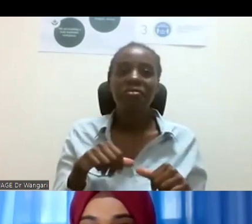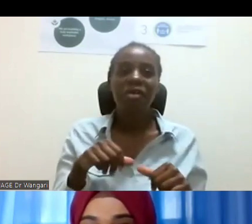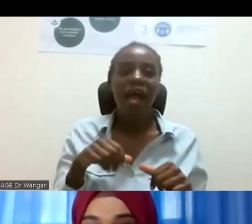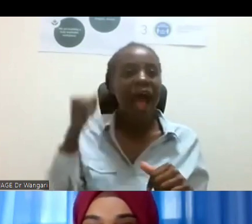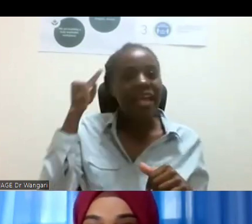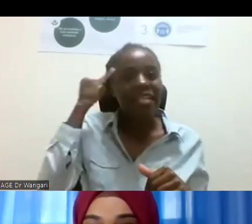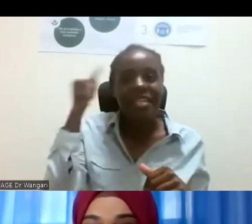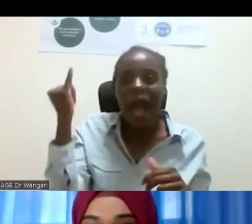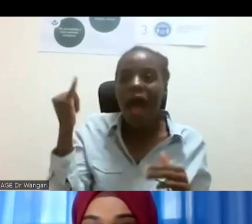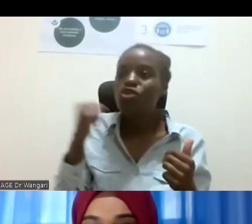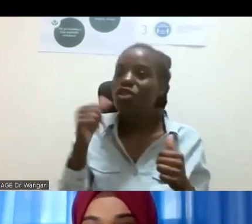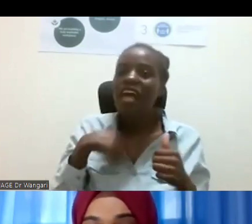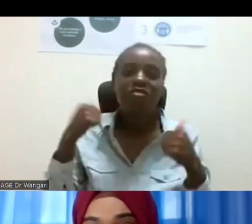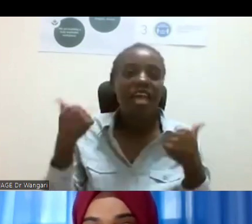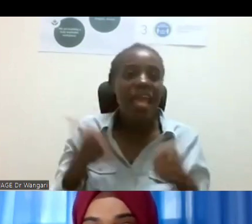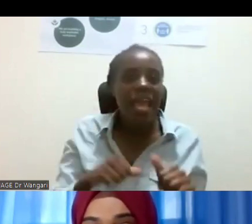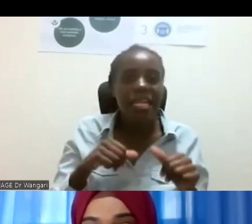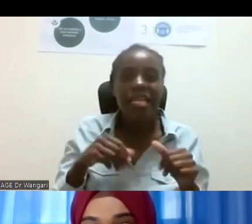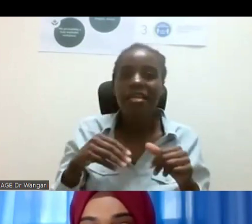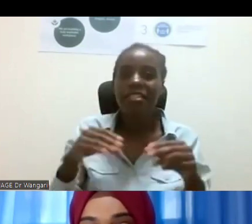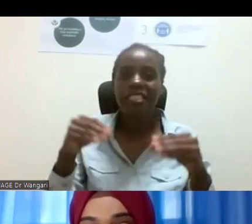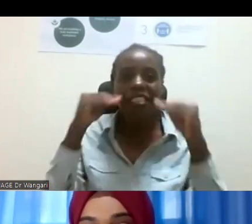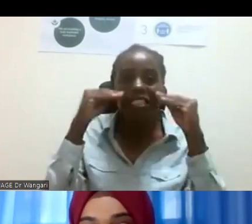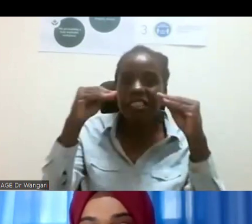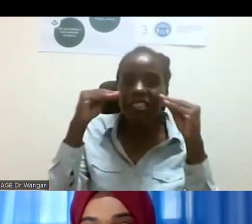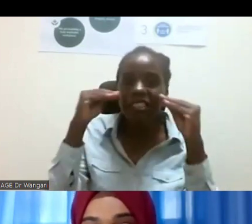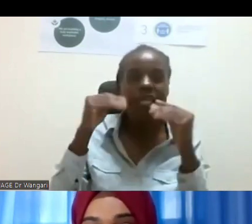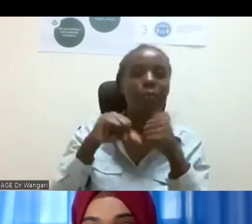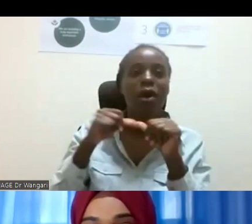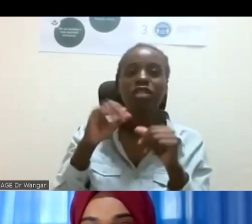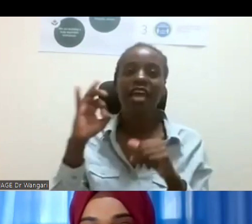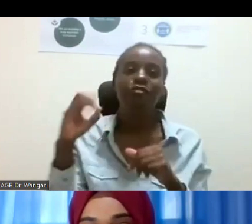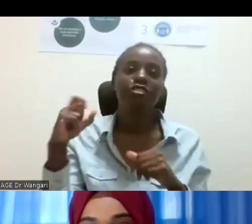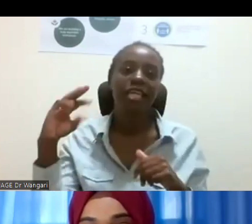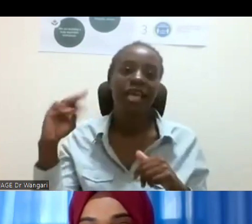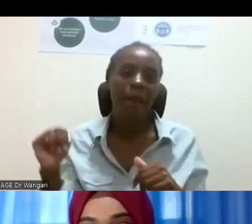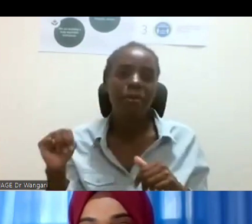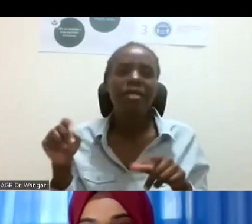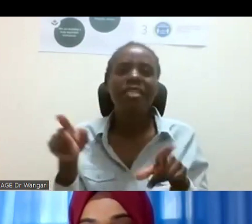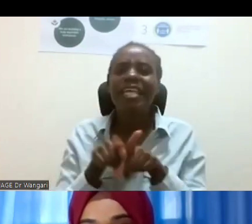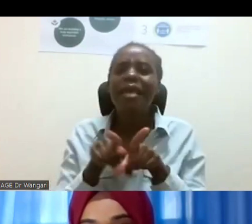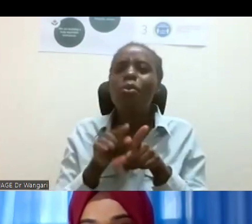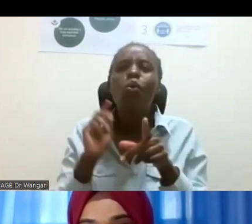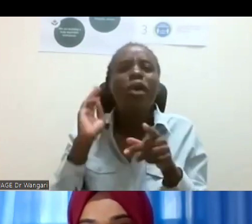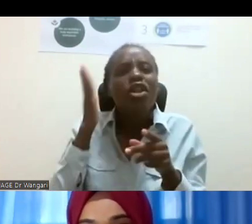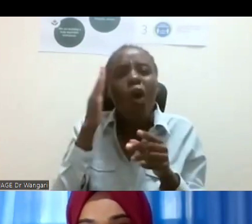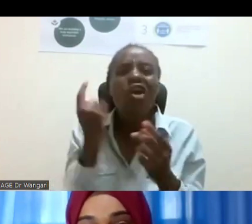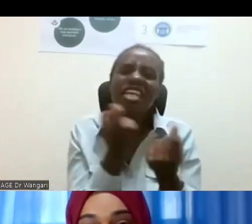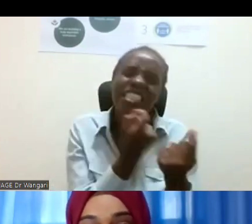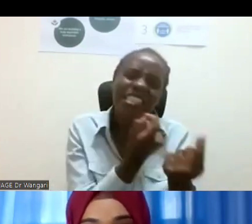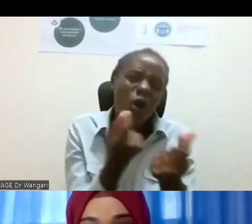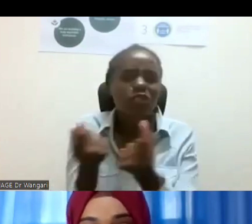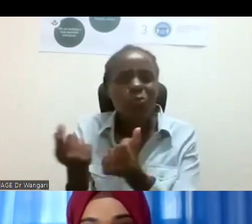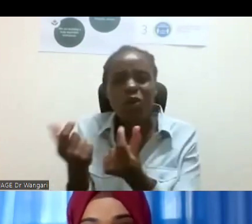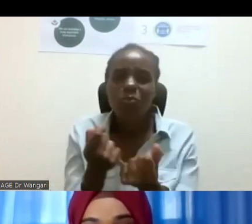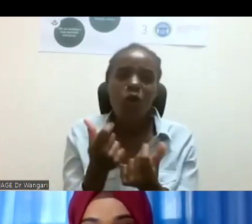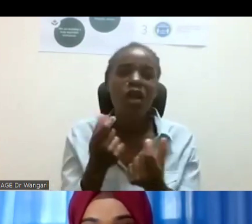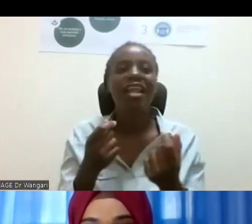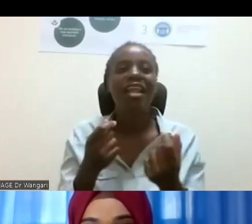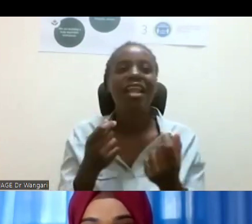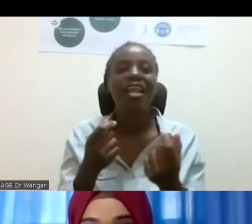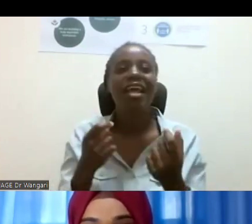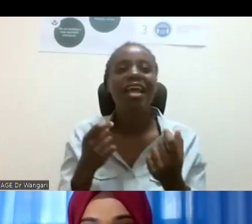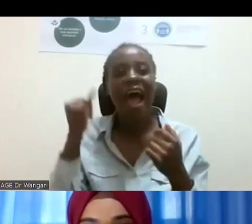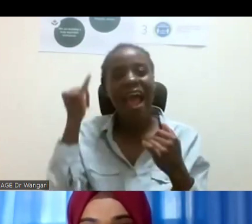practice exists. We were never taught about it. All we knew were very superficial details about FGM. There was no